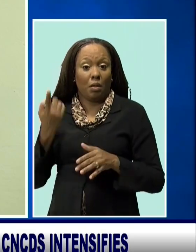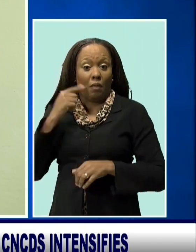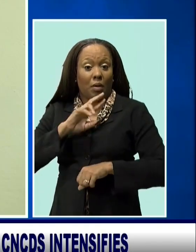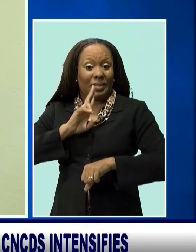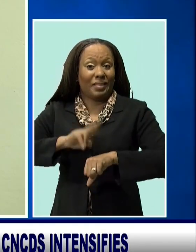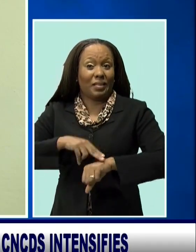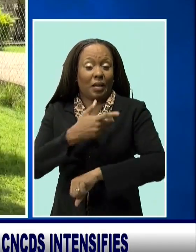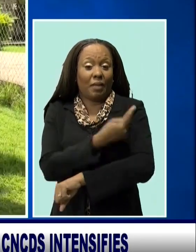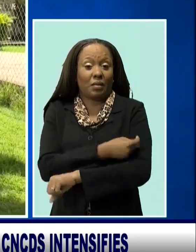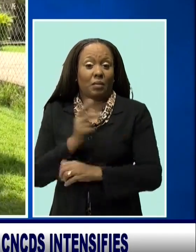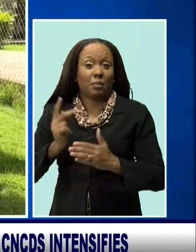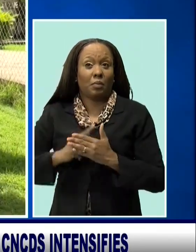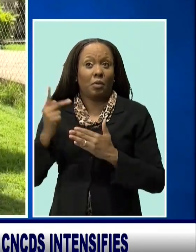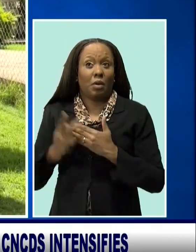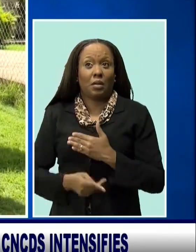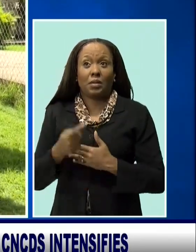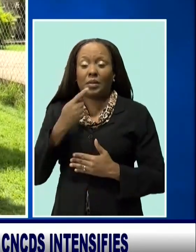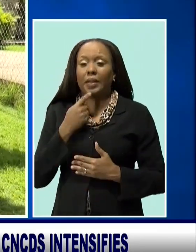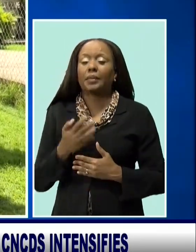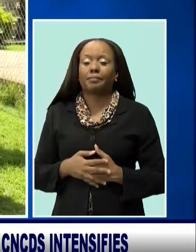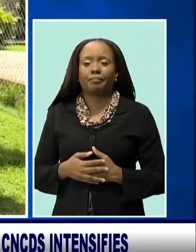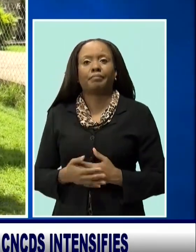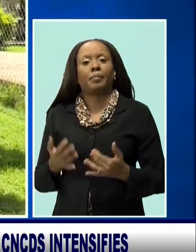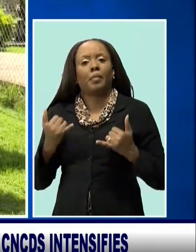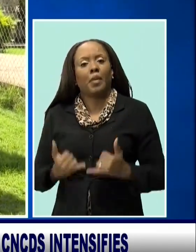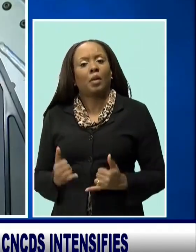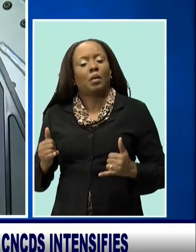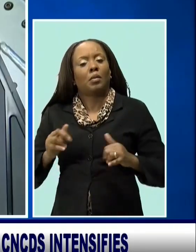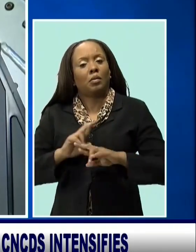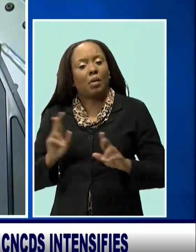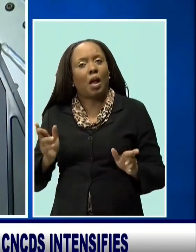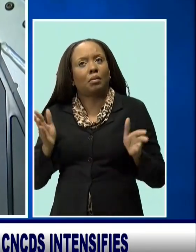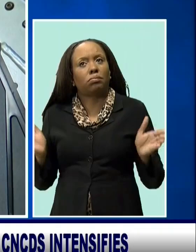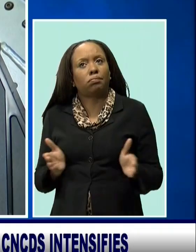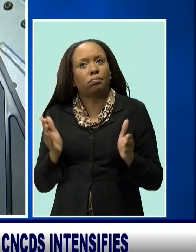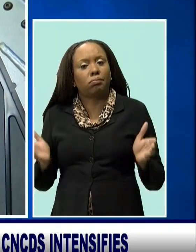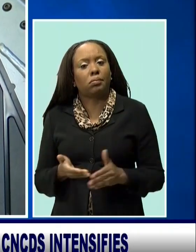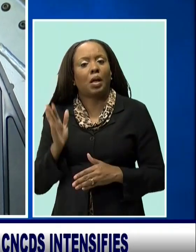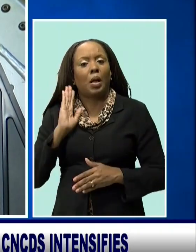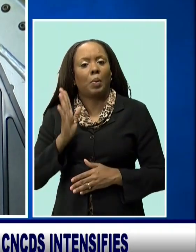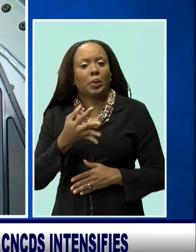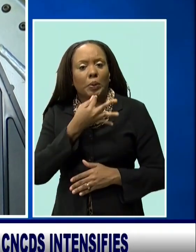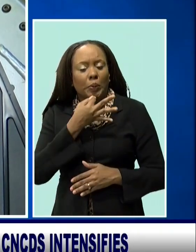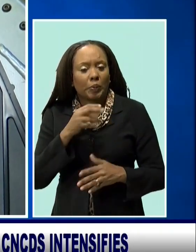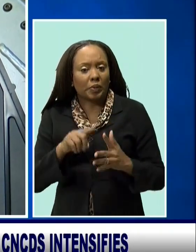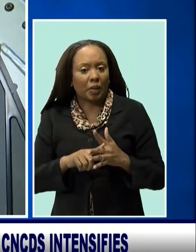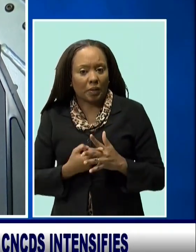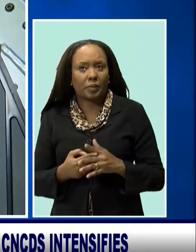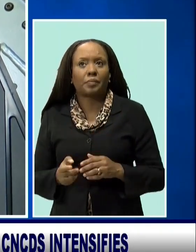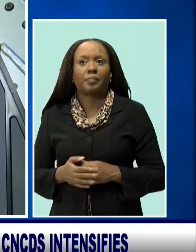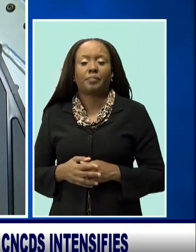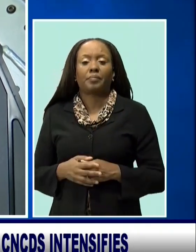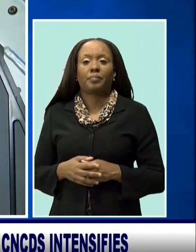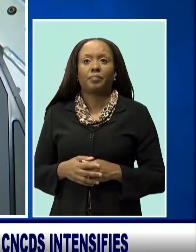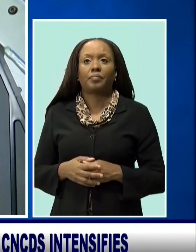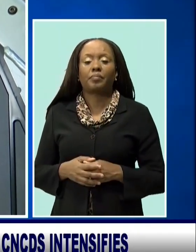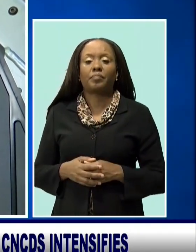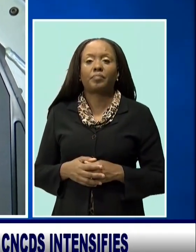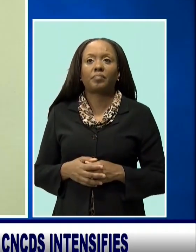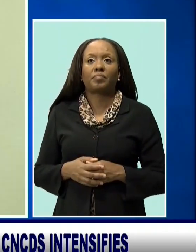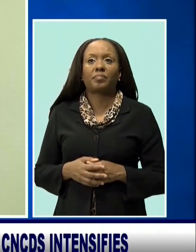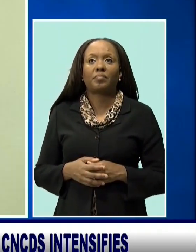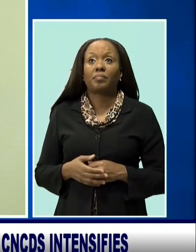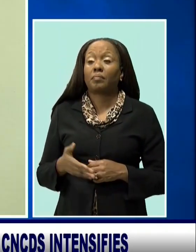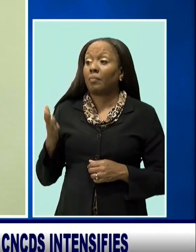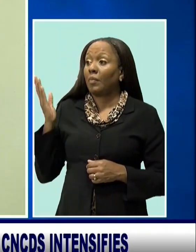Elizabeth Ferdinand, says they're preparing for that push, which should start in the coming days. We have a list of all those